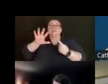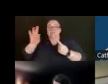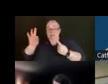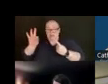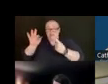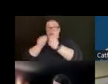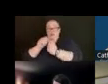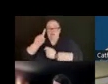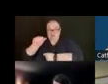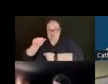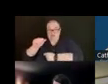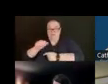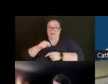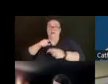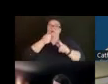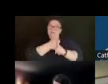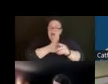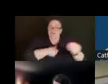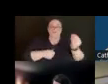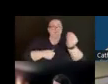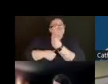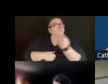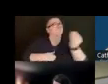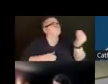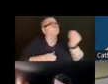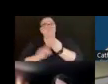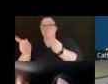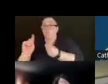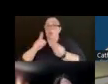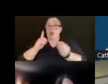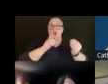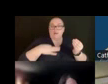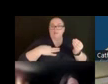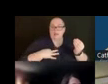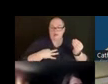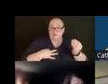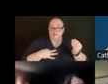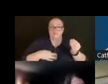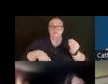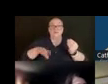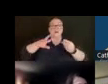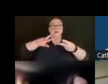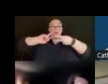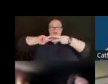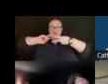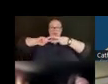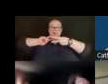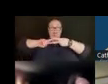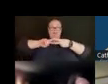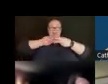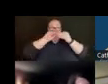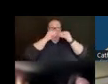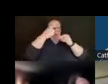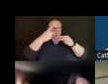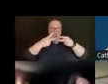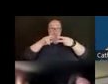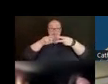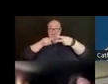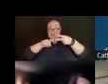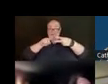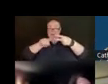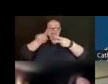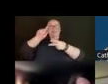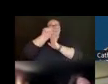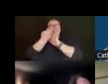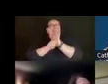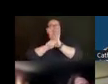portable voucher. And the key thing to remember about MRVP and AHVP is that they are funded with state